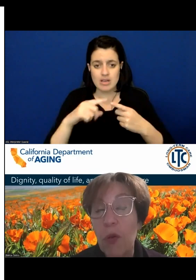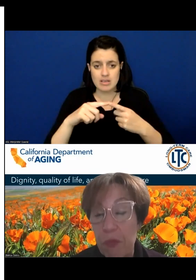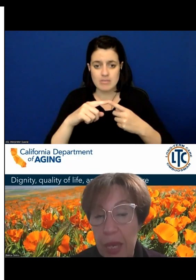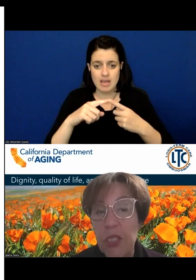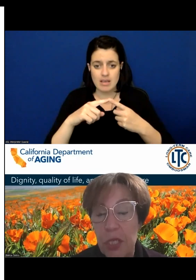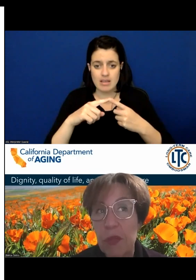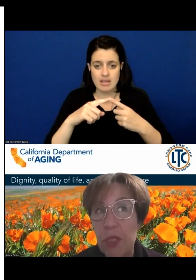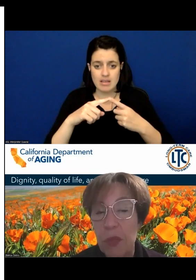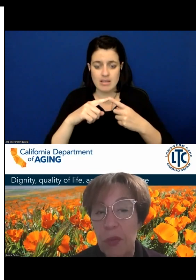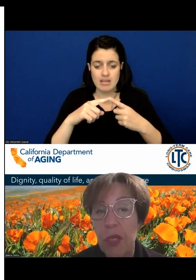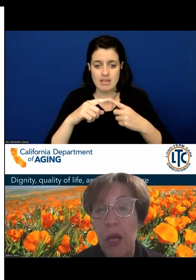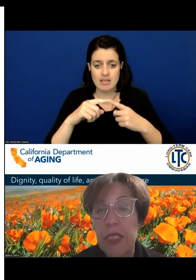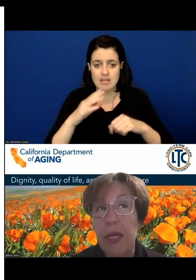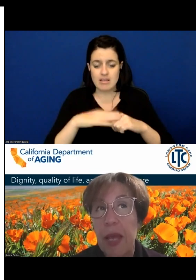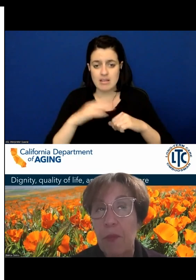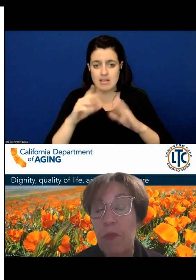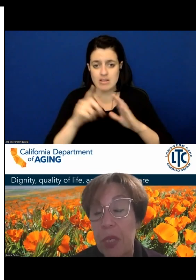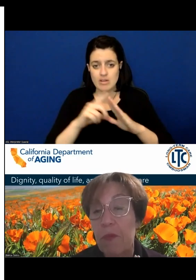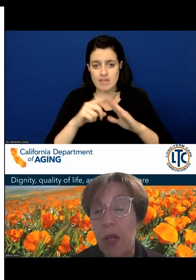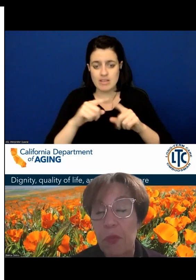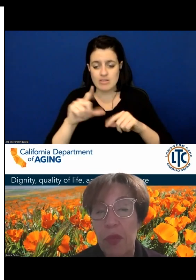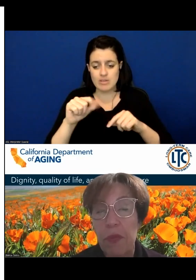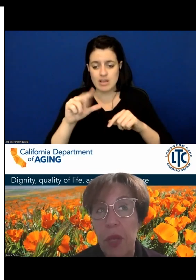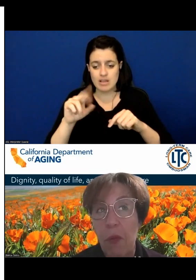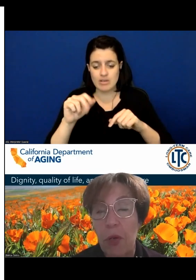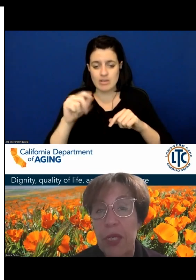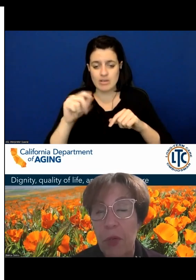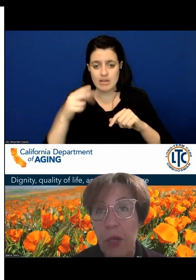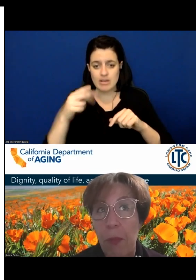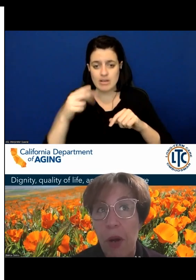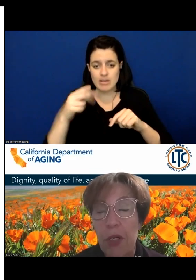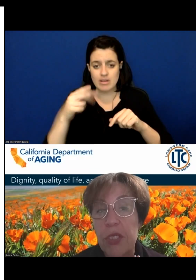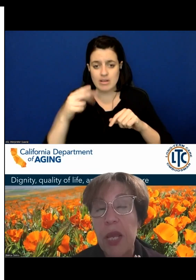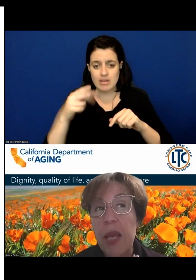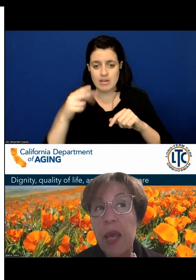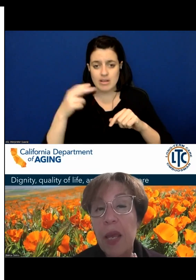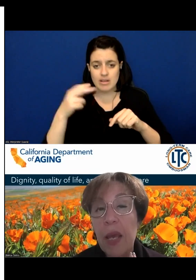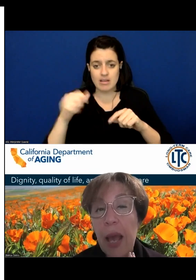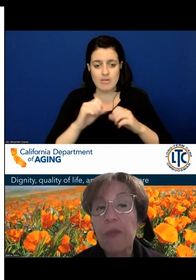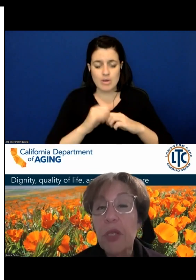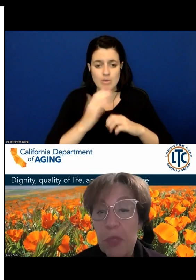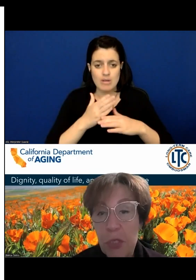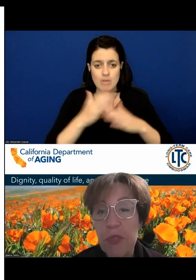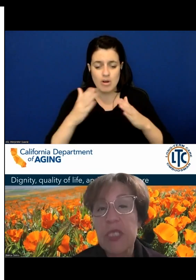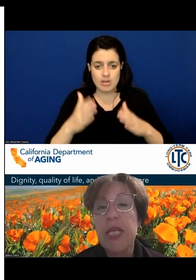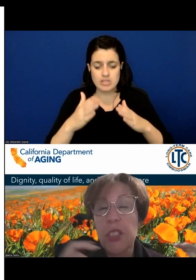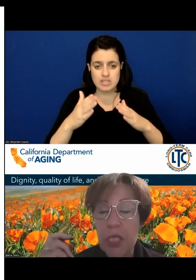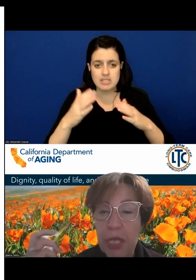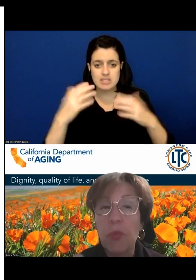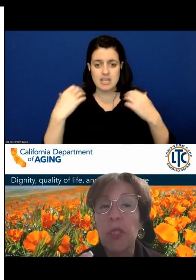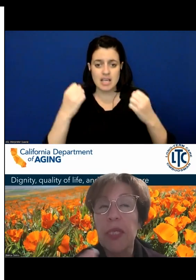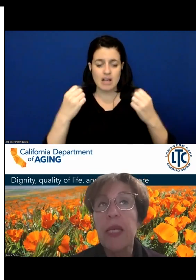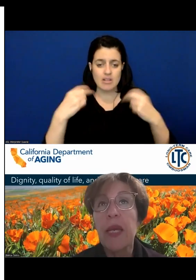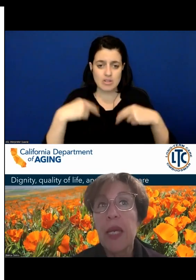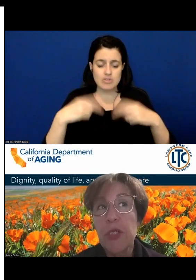the notification to Laguna Honda, and we've been involved with working with our partners, Health and Human Services Agency